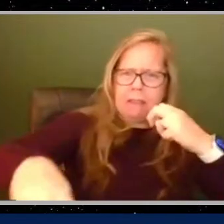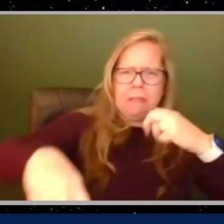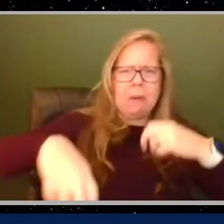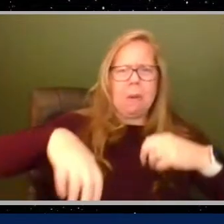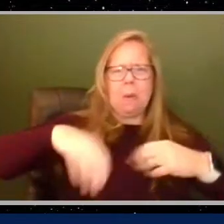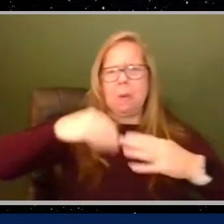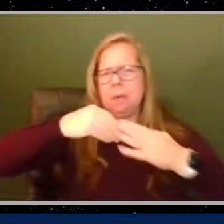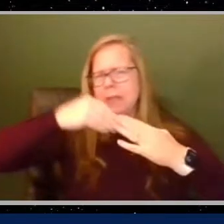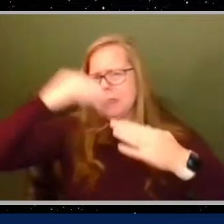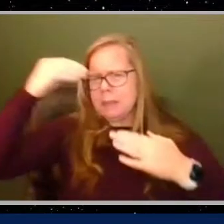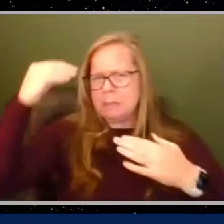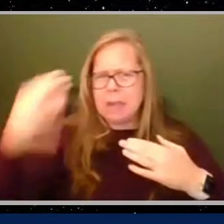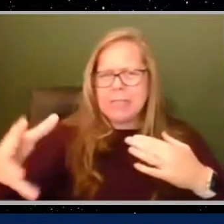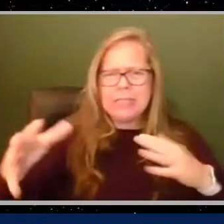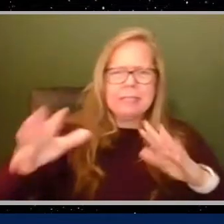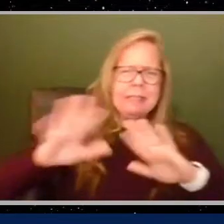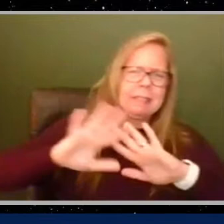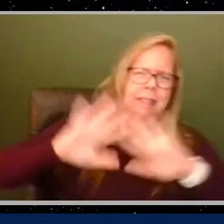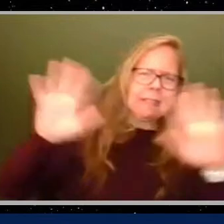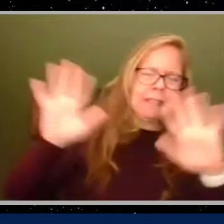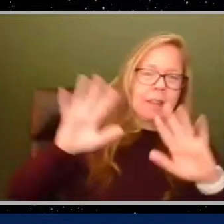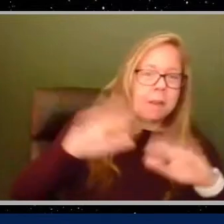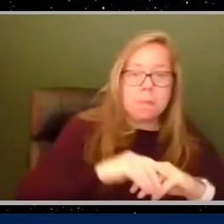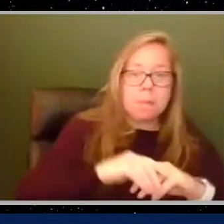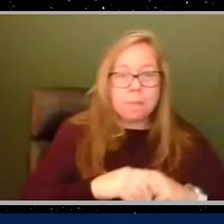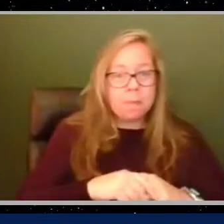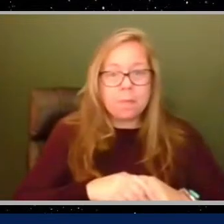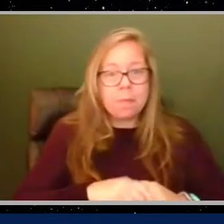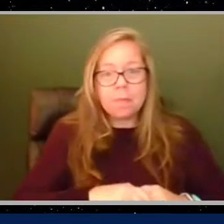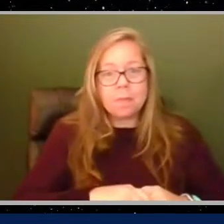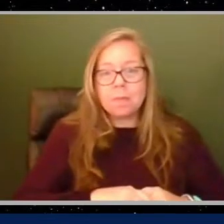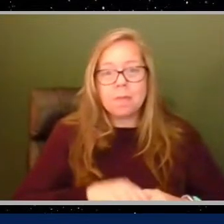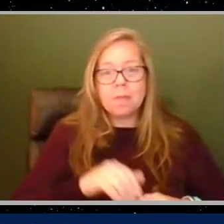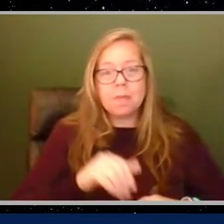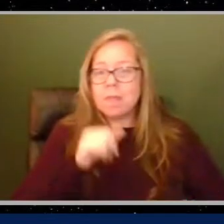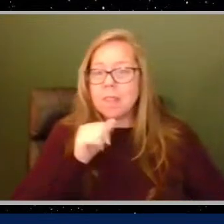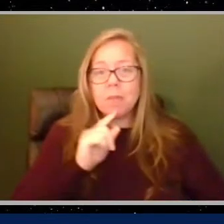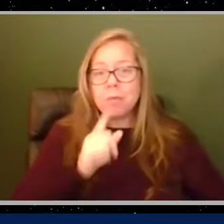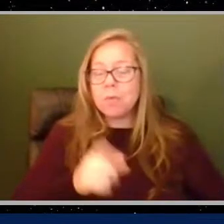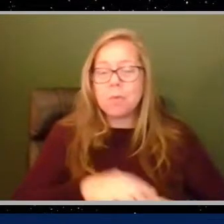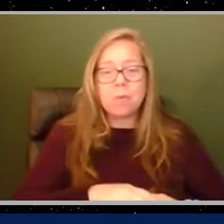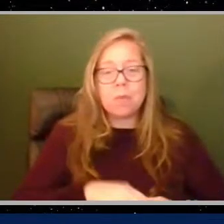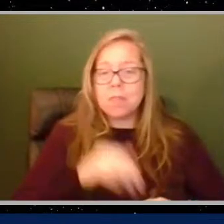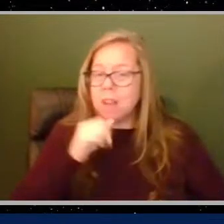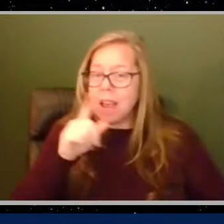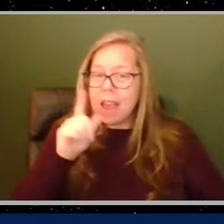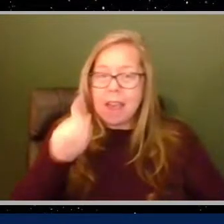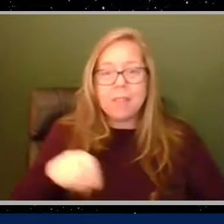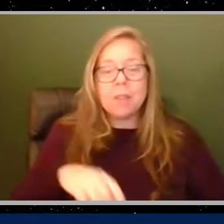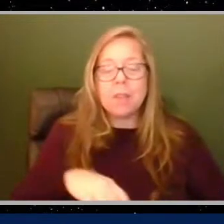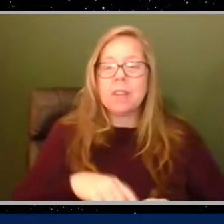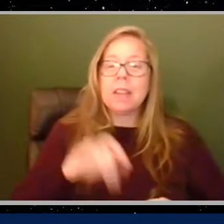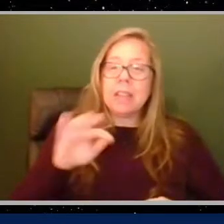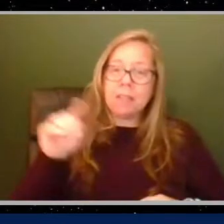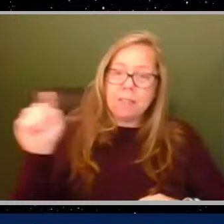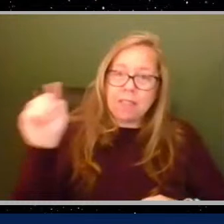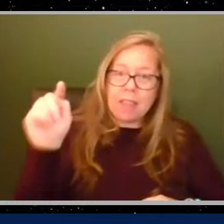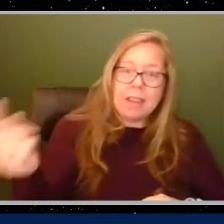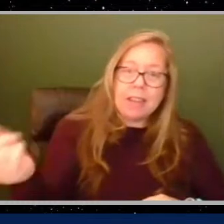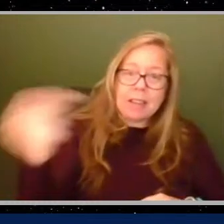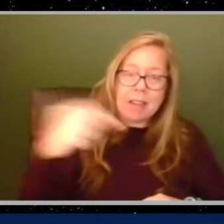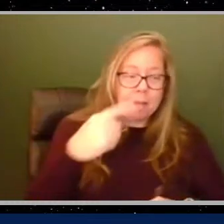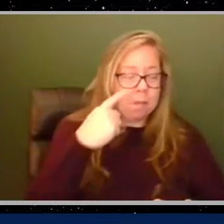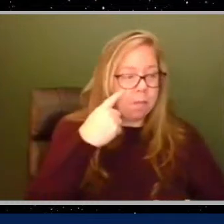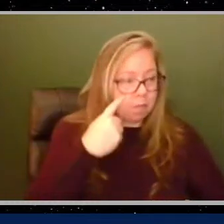expensive. Right. And it doesn't necessarily have to be. And so if we can have folks, on the flights,